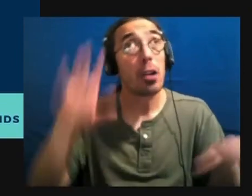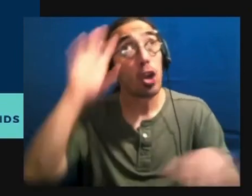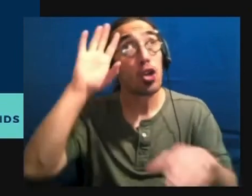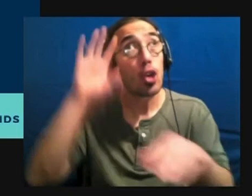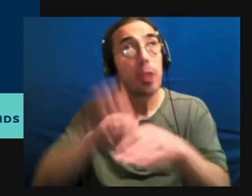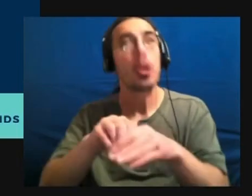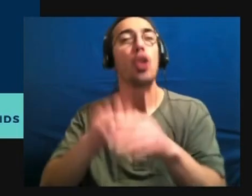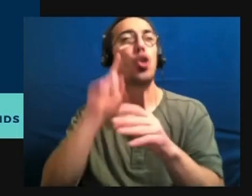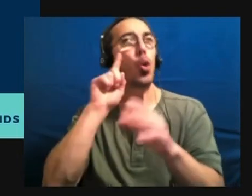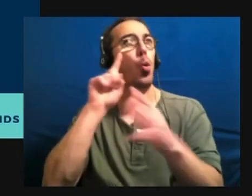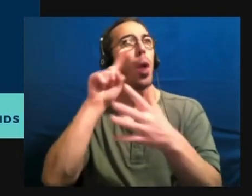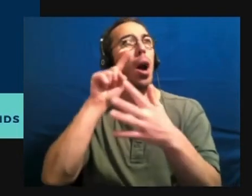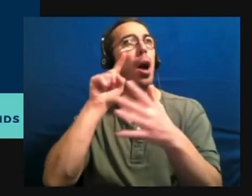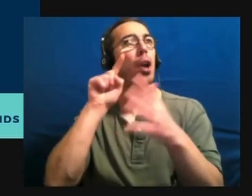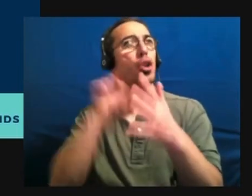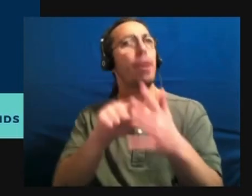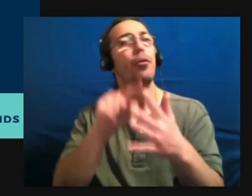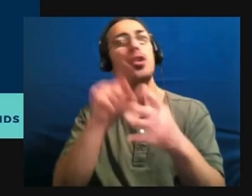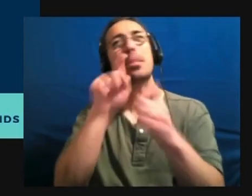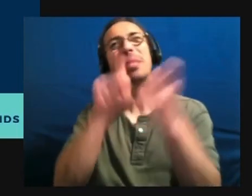one?